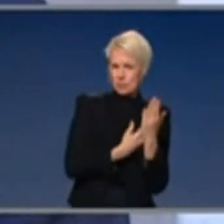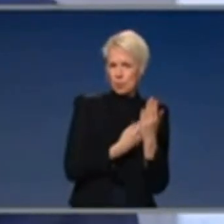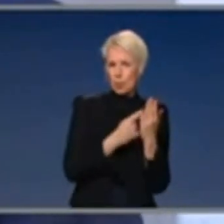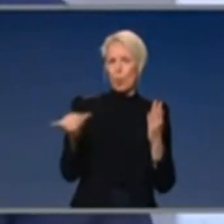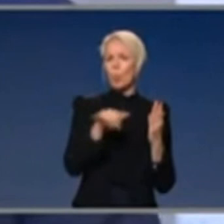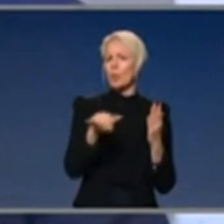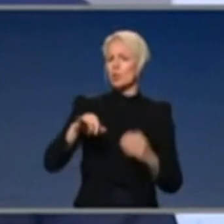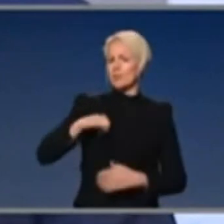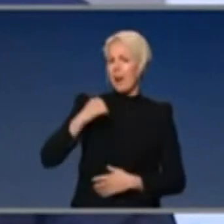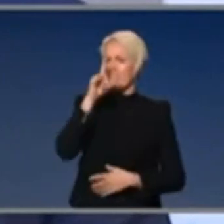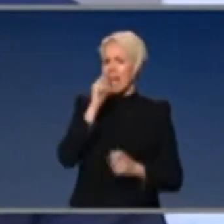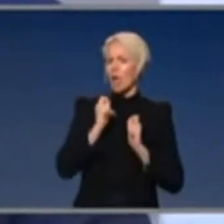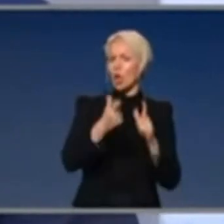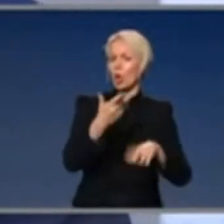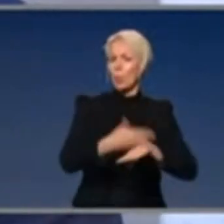to me.